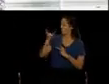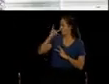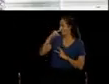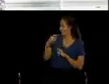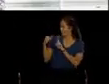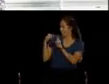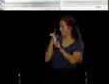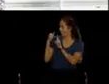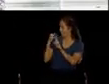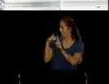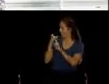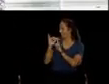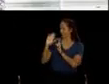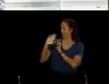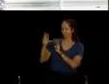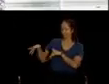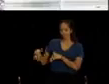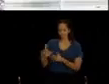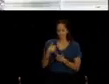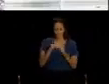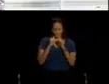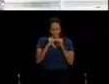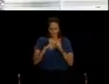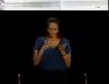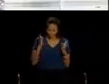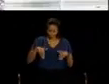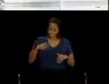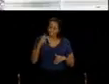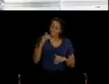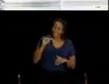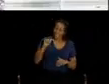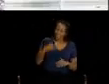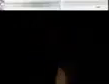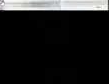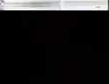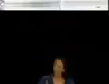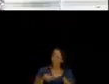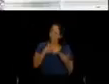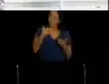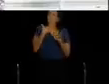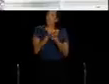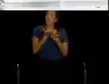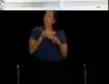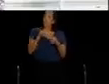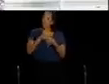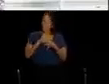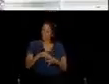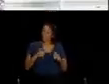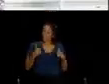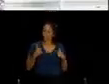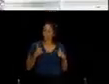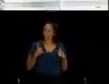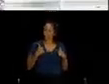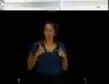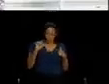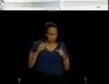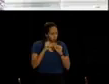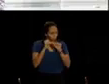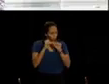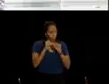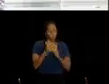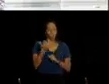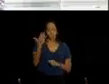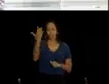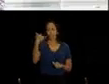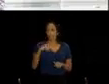what, Keah, there are good things about you. And everything was going well in my career. So I would say the end of December